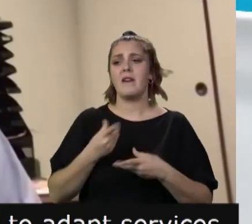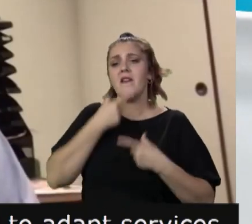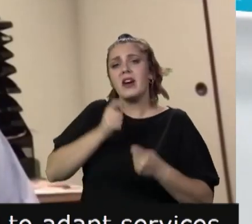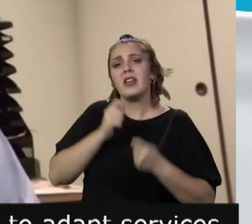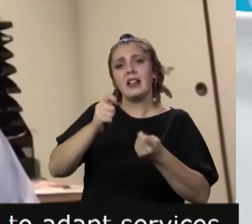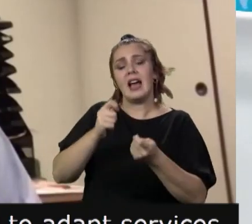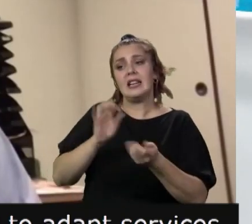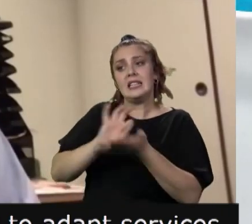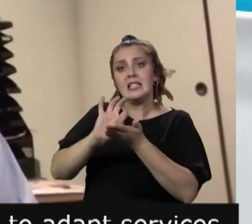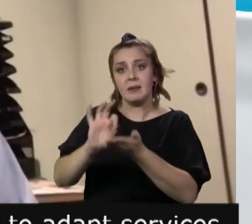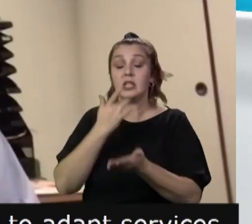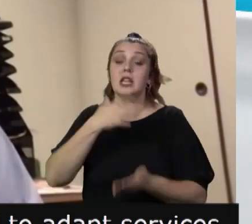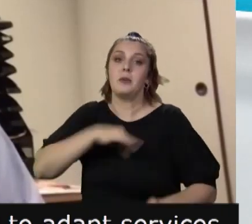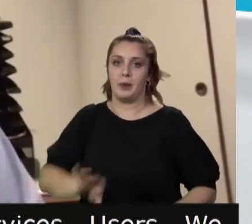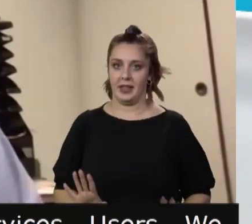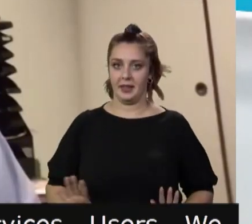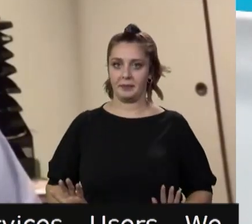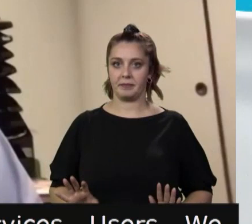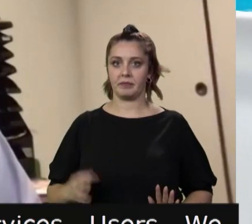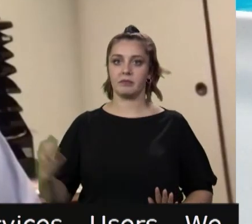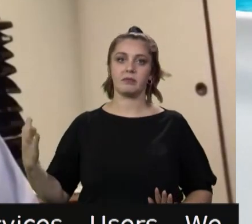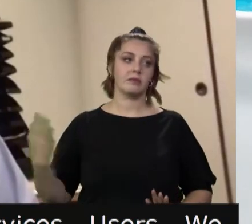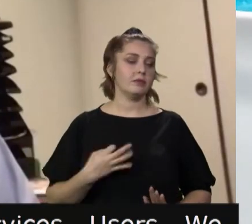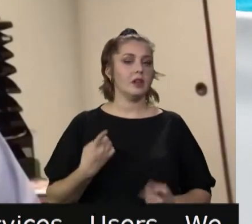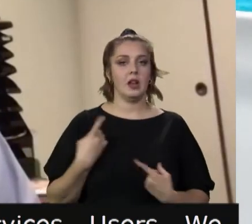that technology should ease